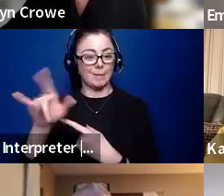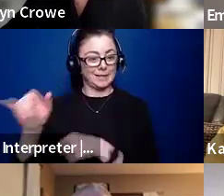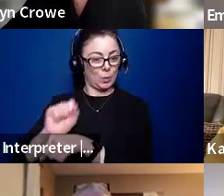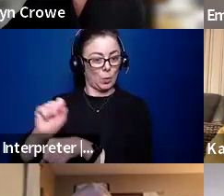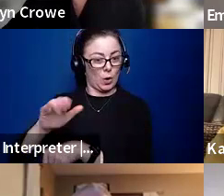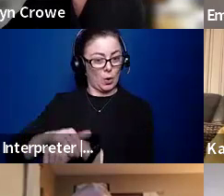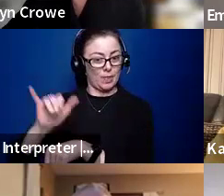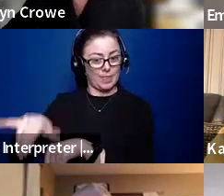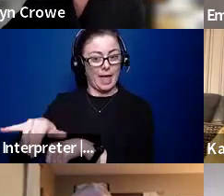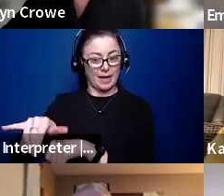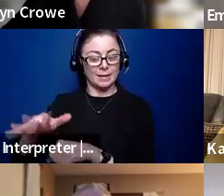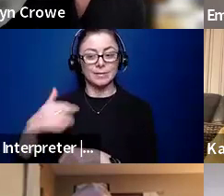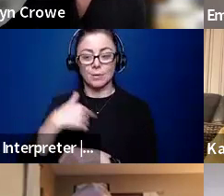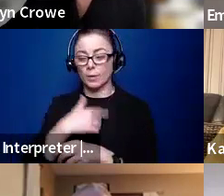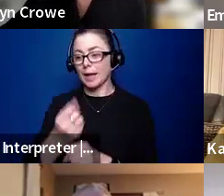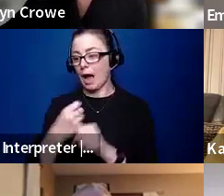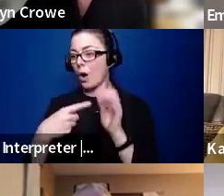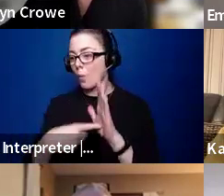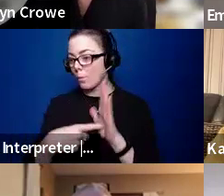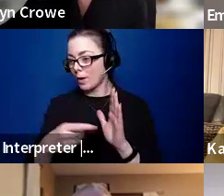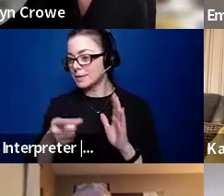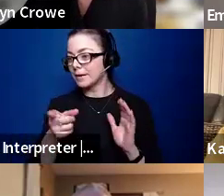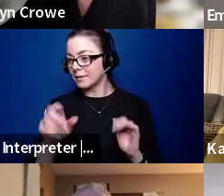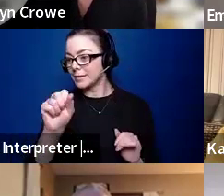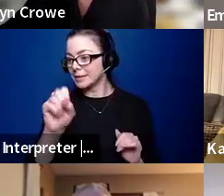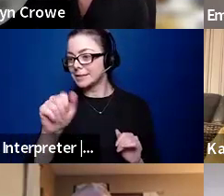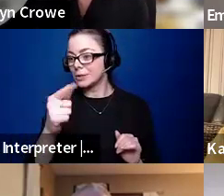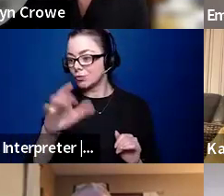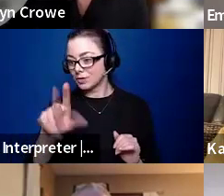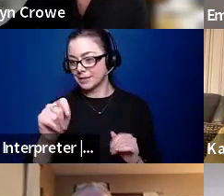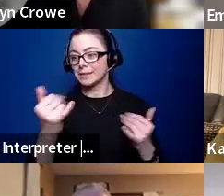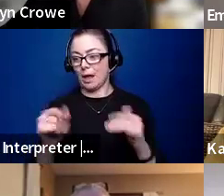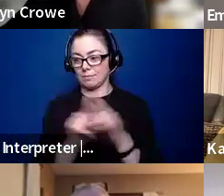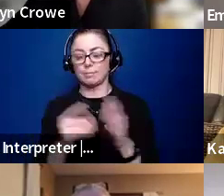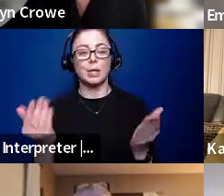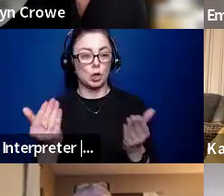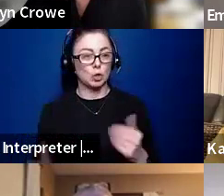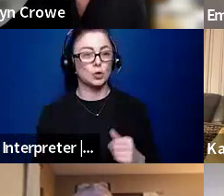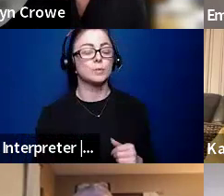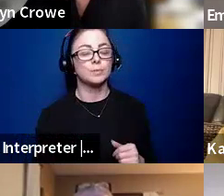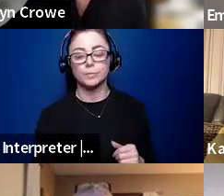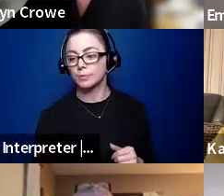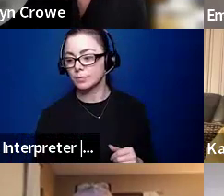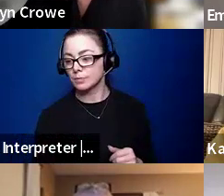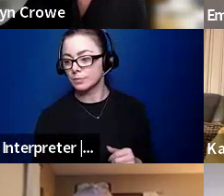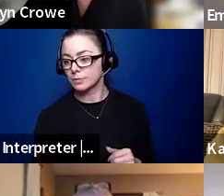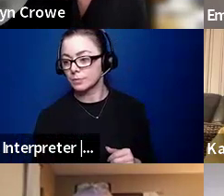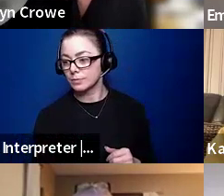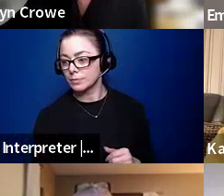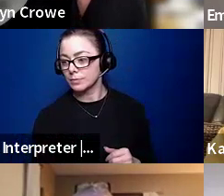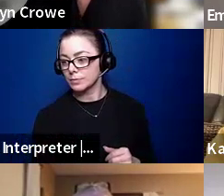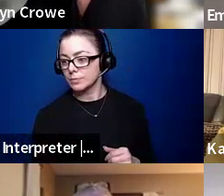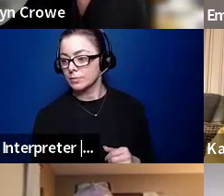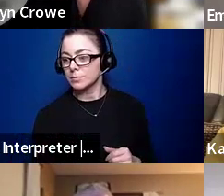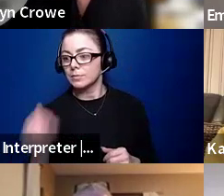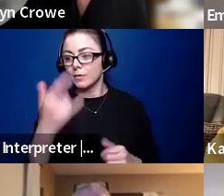We did get Representative Segerston, it looks like, so we will have our speakers hopefully, and if you have people who are contacting you to